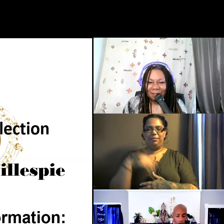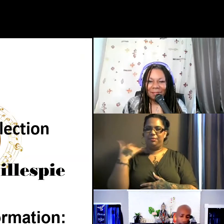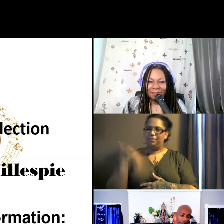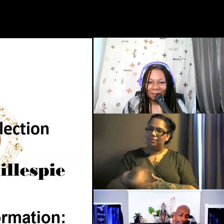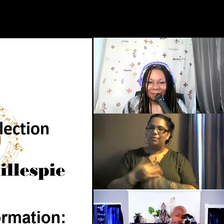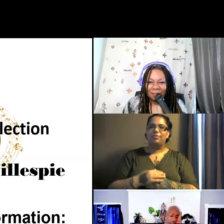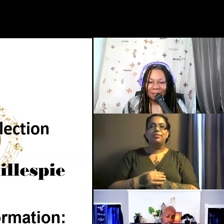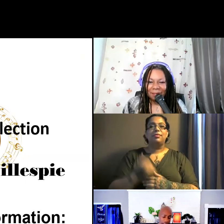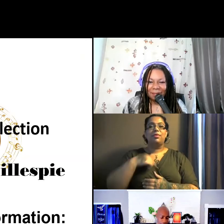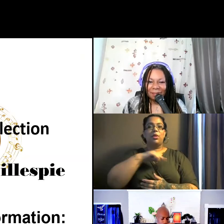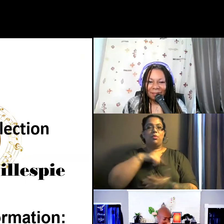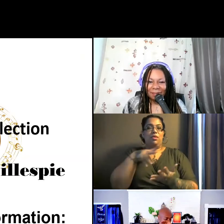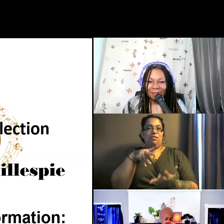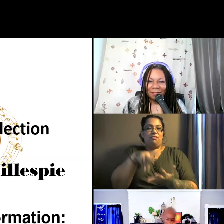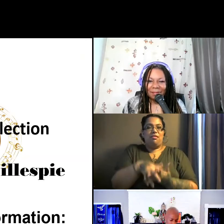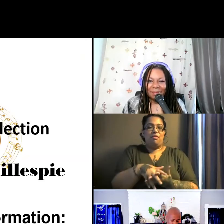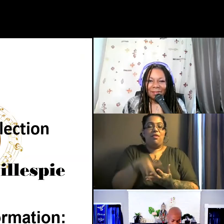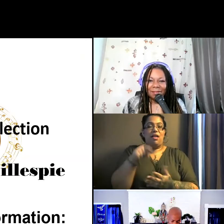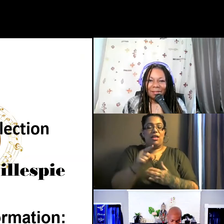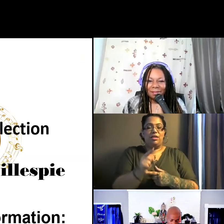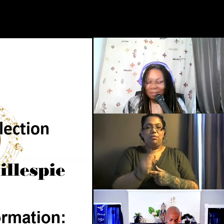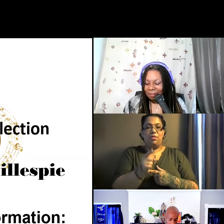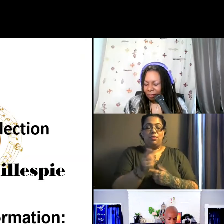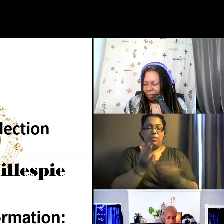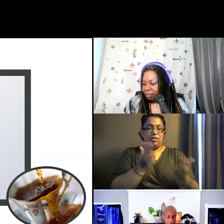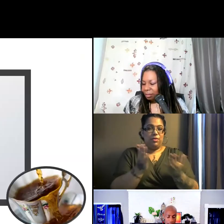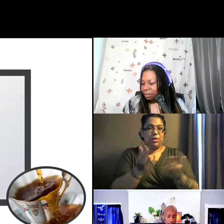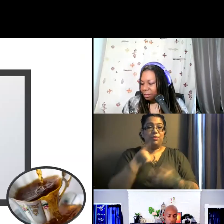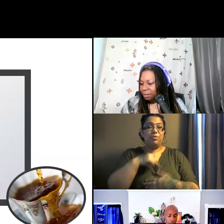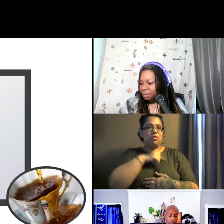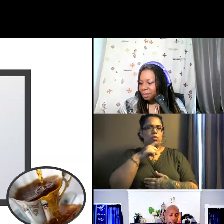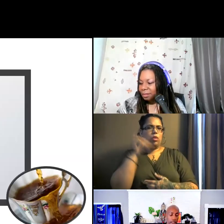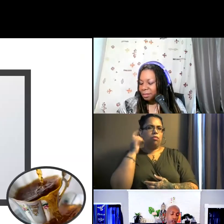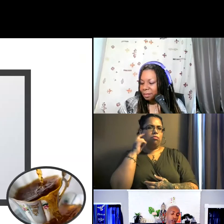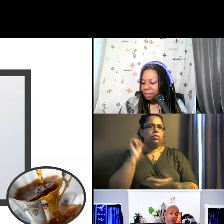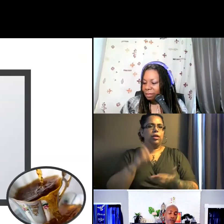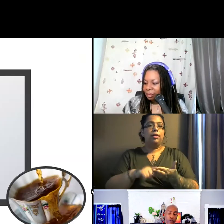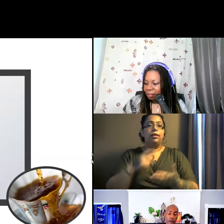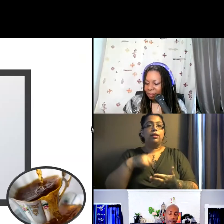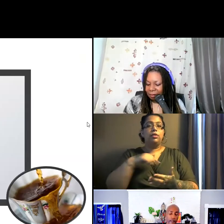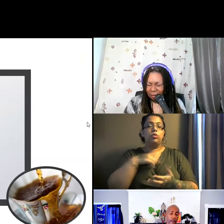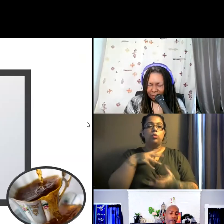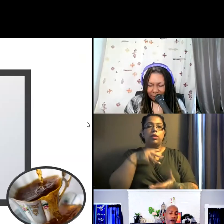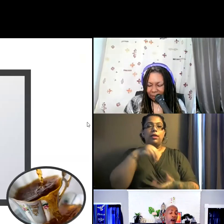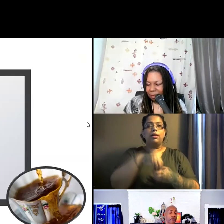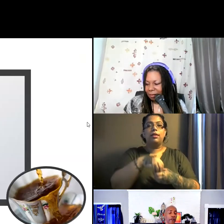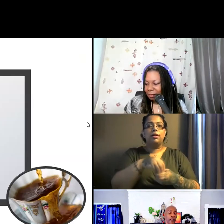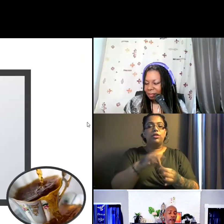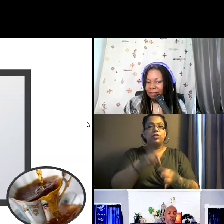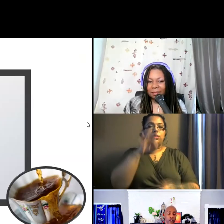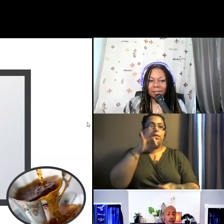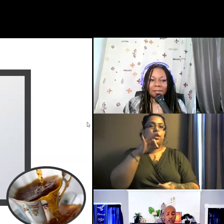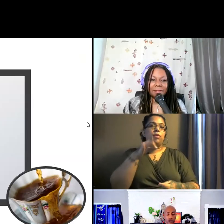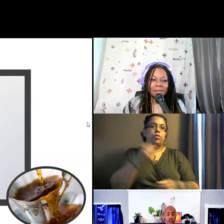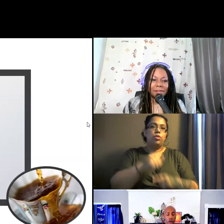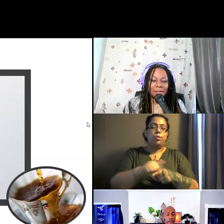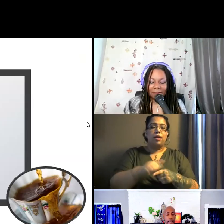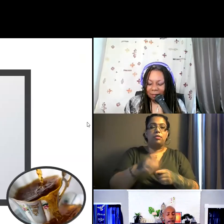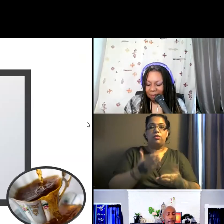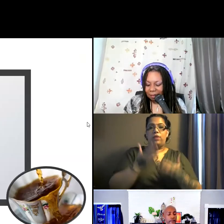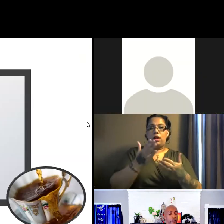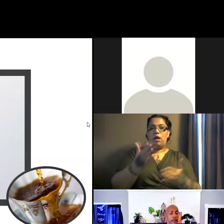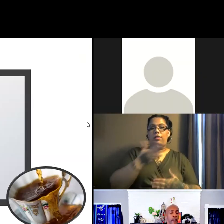So we ground and anchor into this moment of service where we recognize that we engage in the spiritual practice of offering of our treasures,